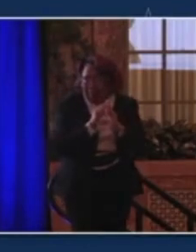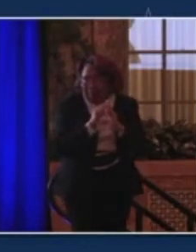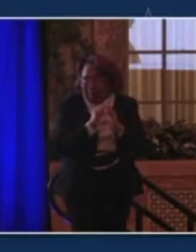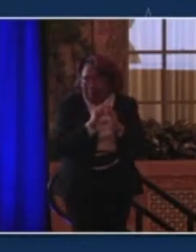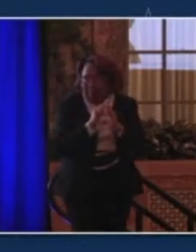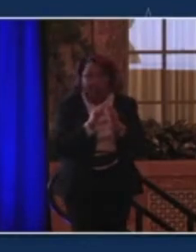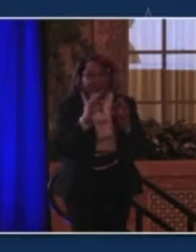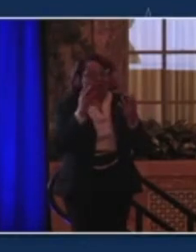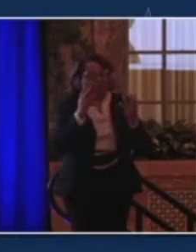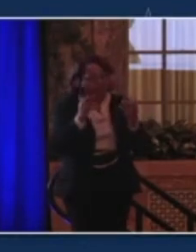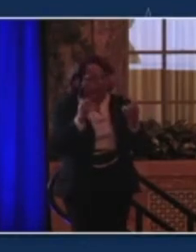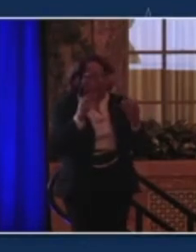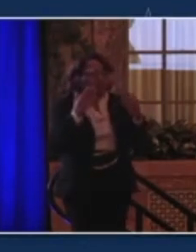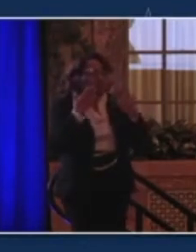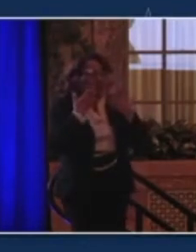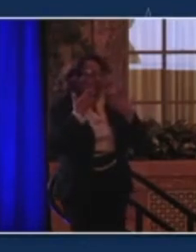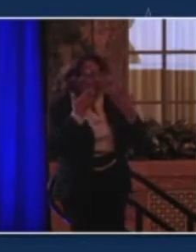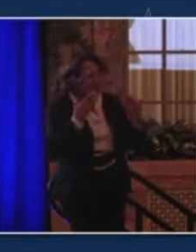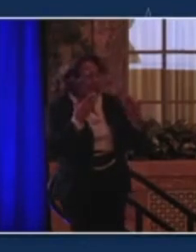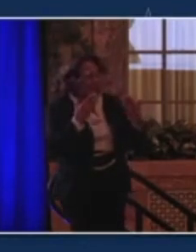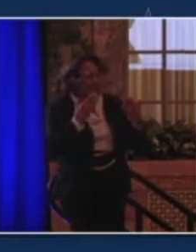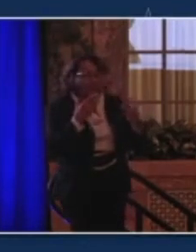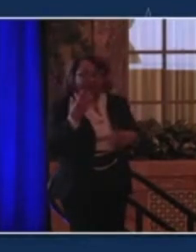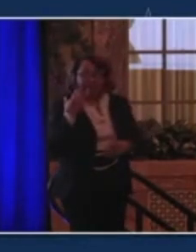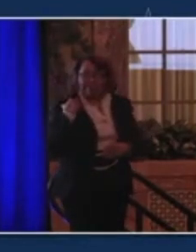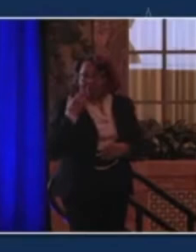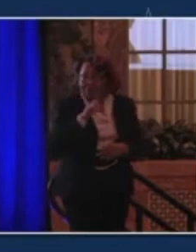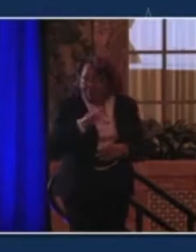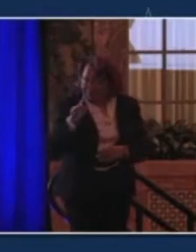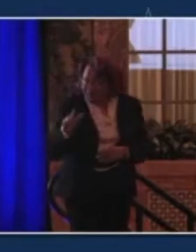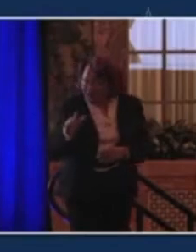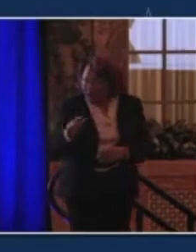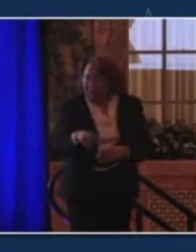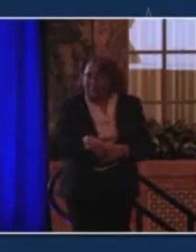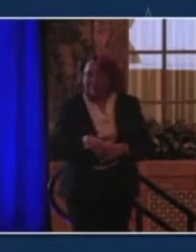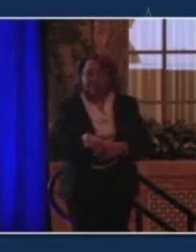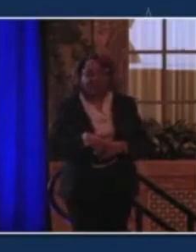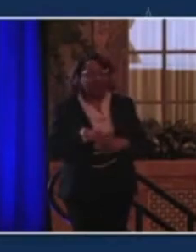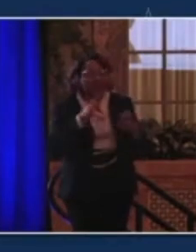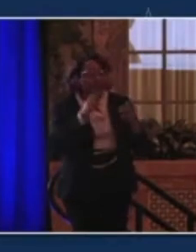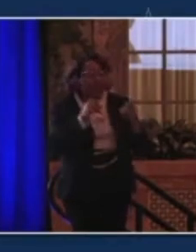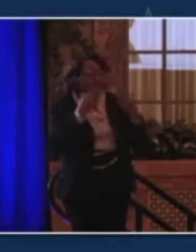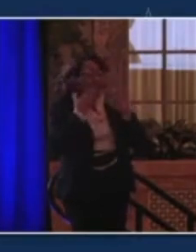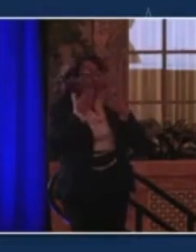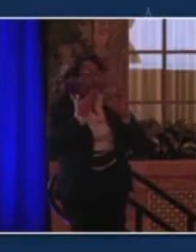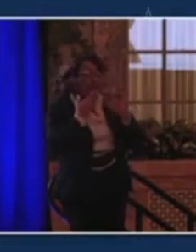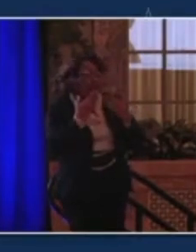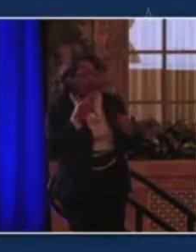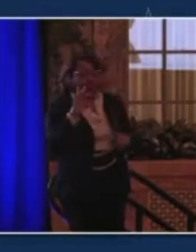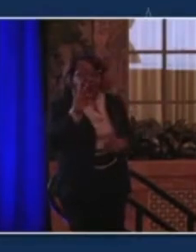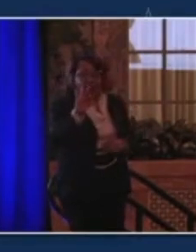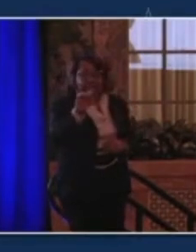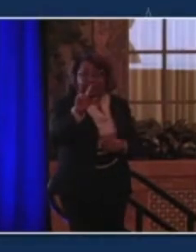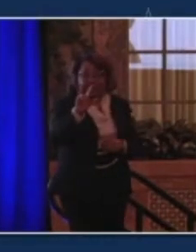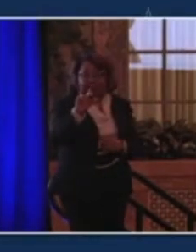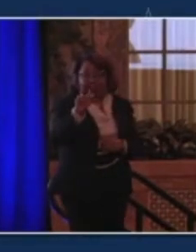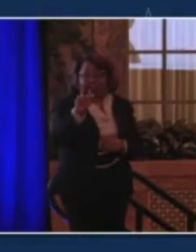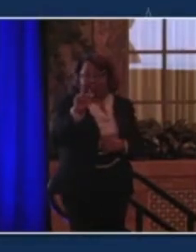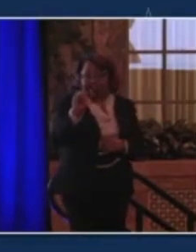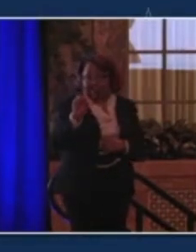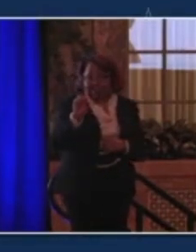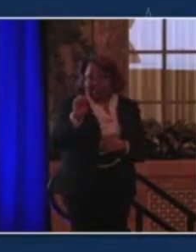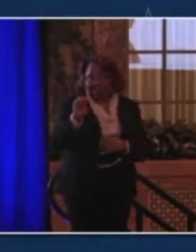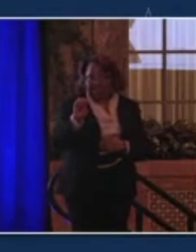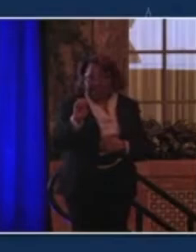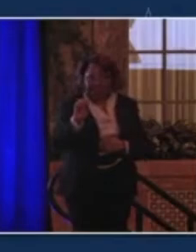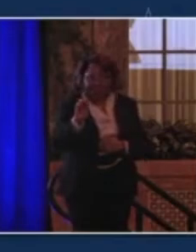I wish to thank Mayor Lightfoot. I wish to thank First Lady Amy